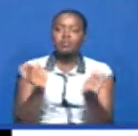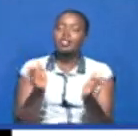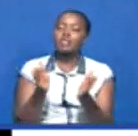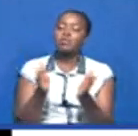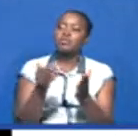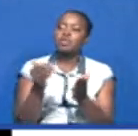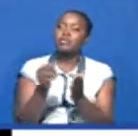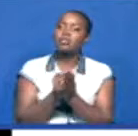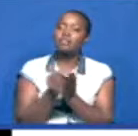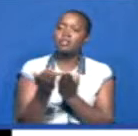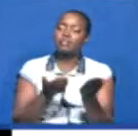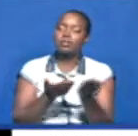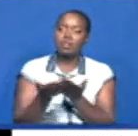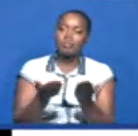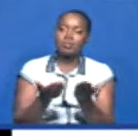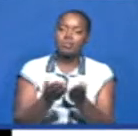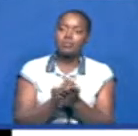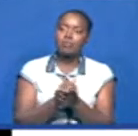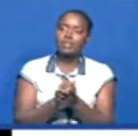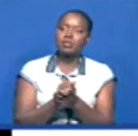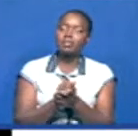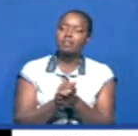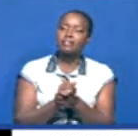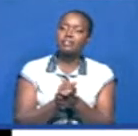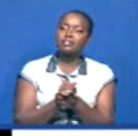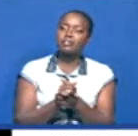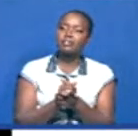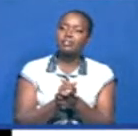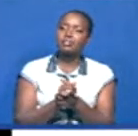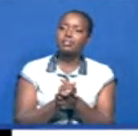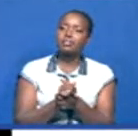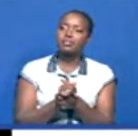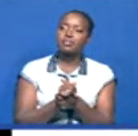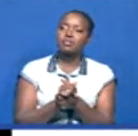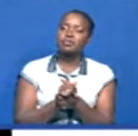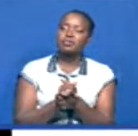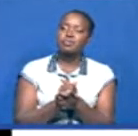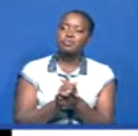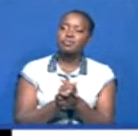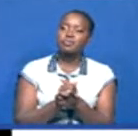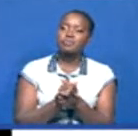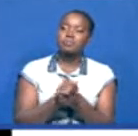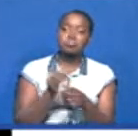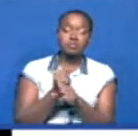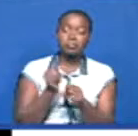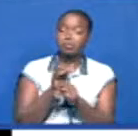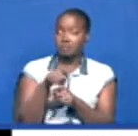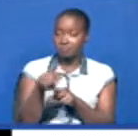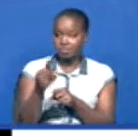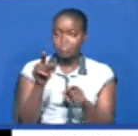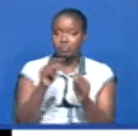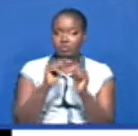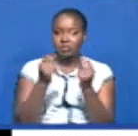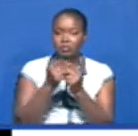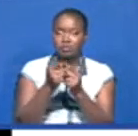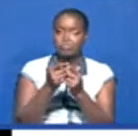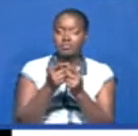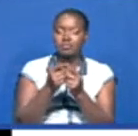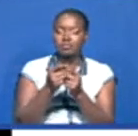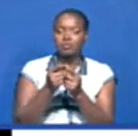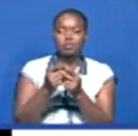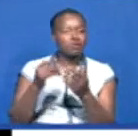Enforcement. Thank you for your words and for the work that you are doing with your team to rid the country